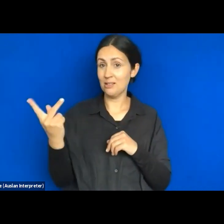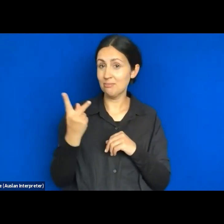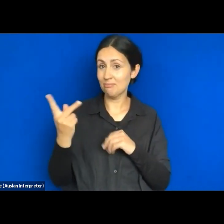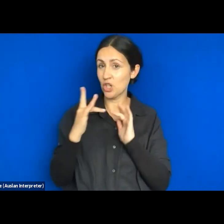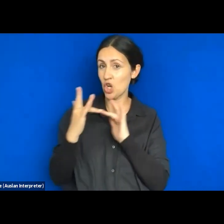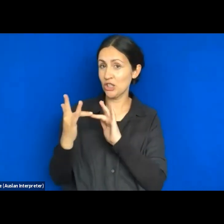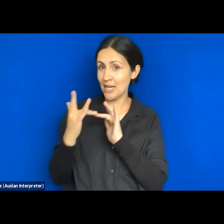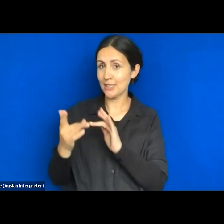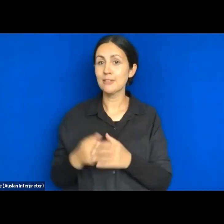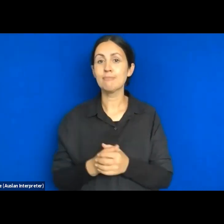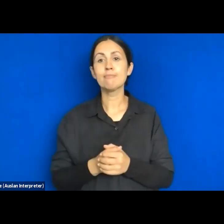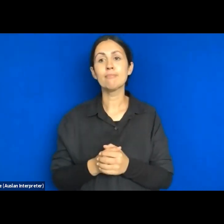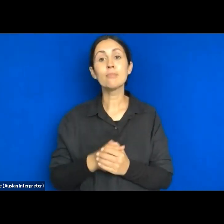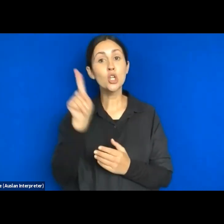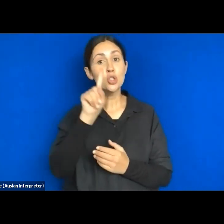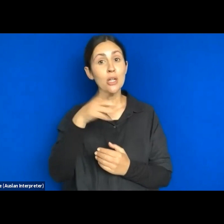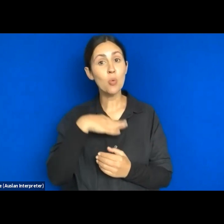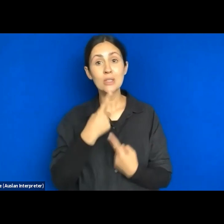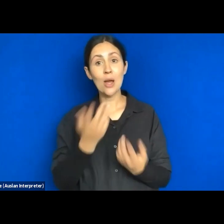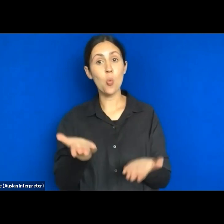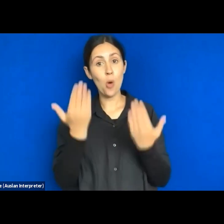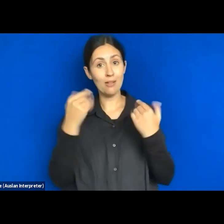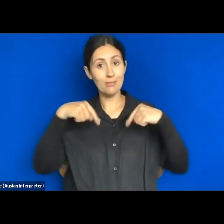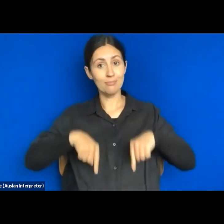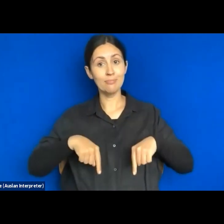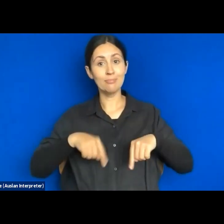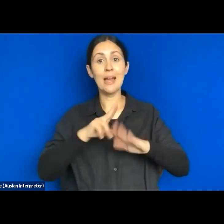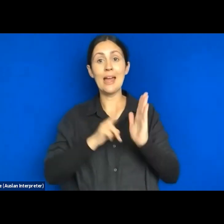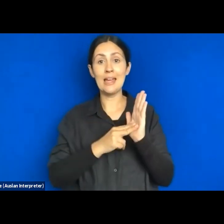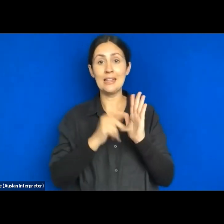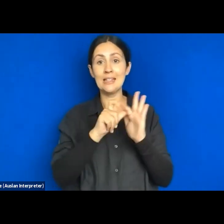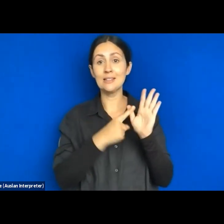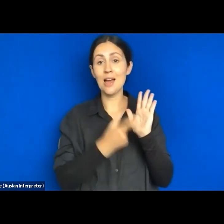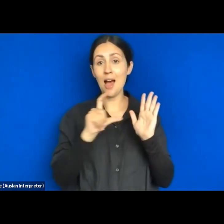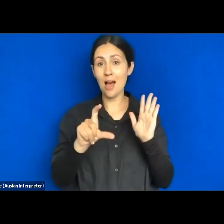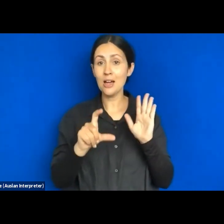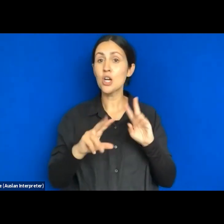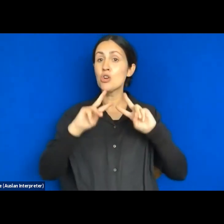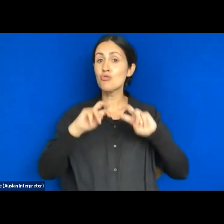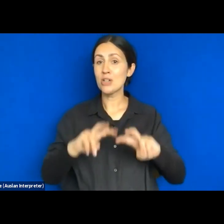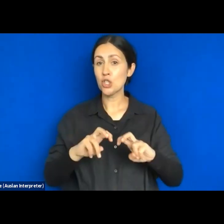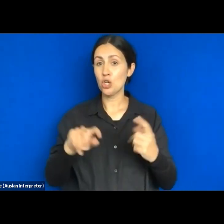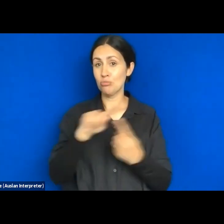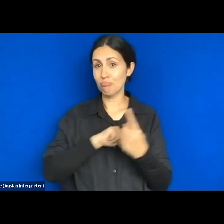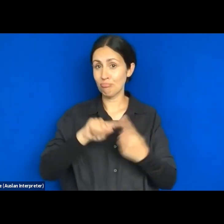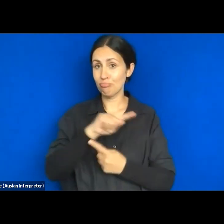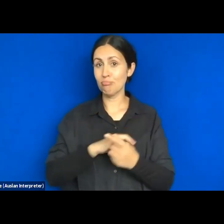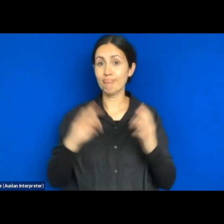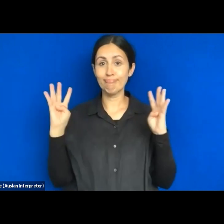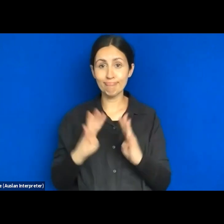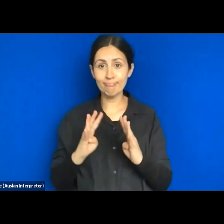Today, I'd like to welcome you all to the NDARC Research Symposium. This has been another challenging year in